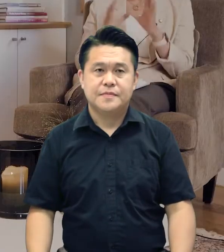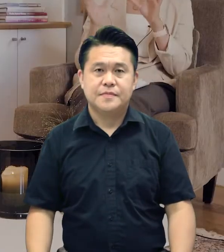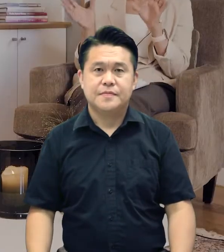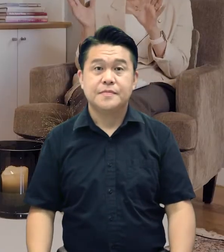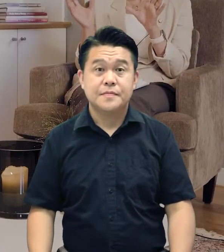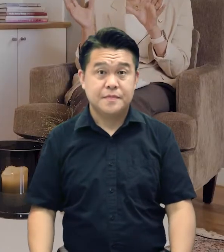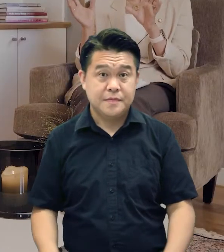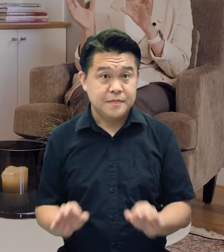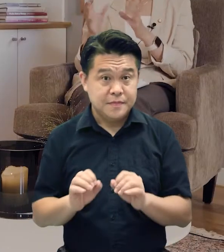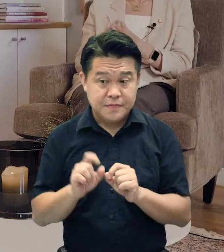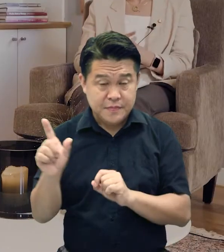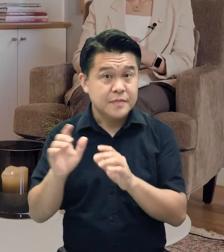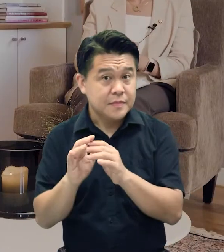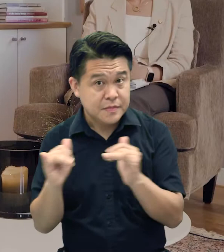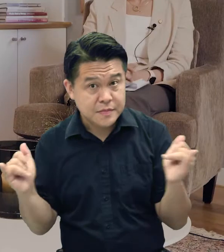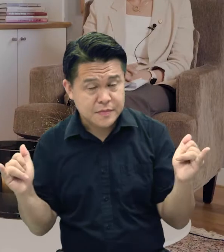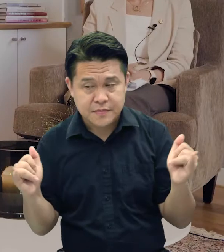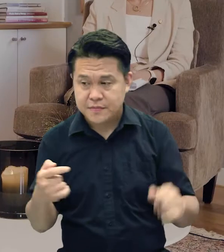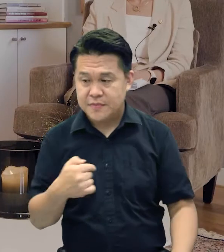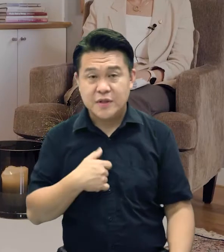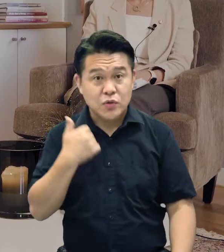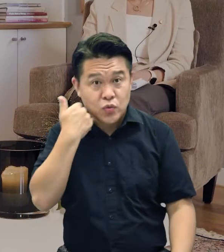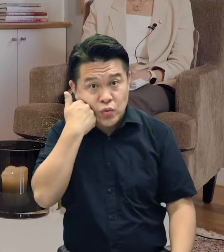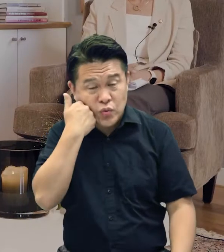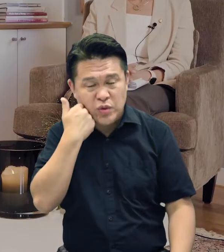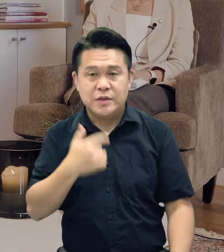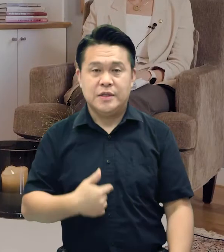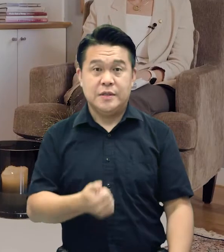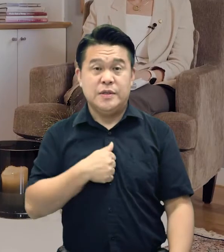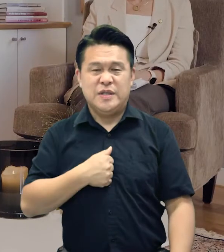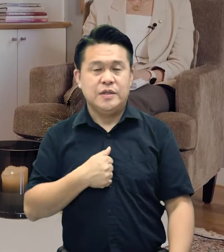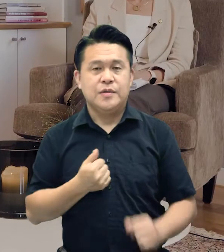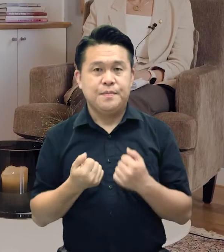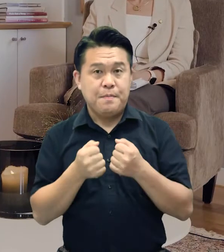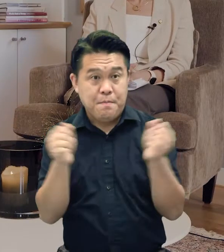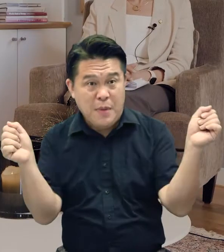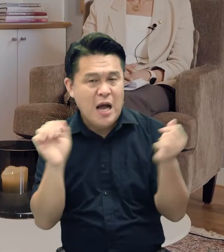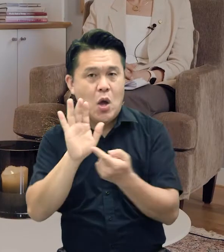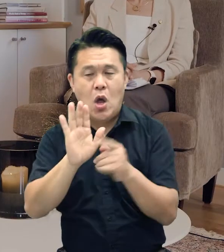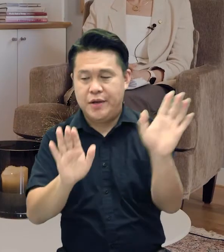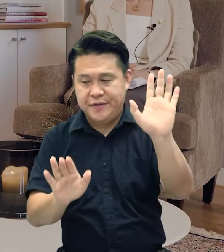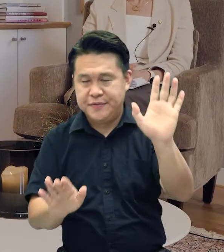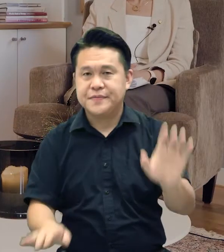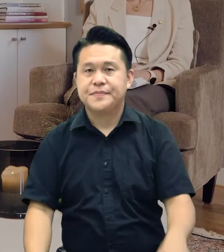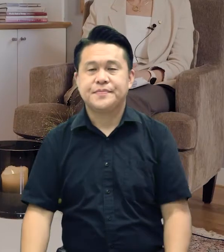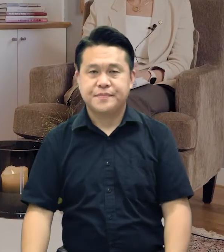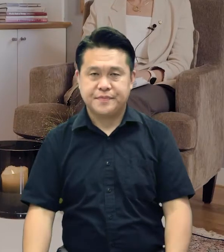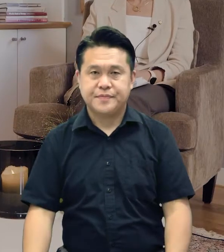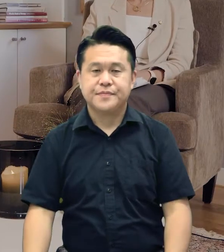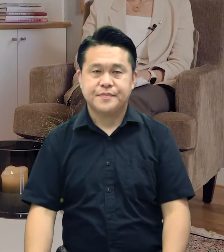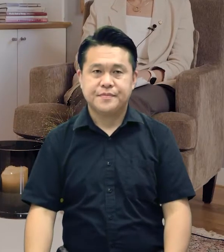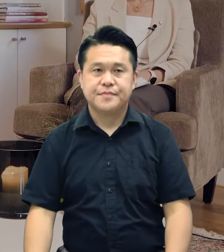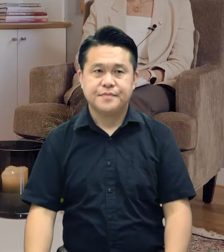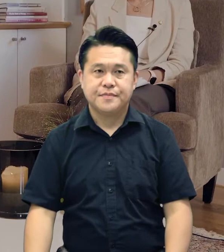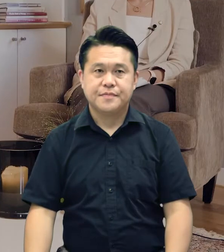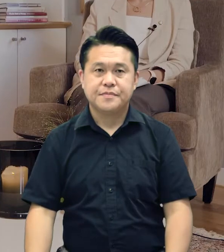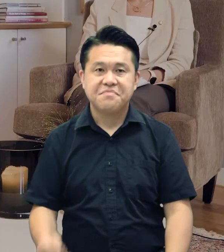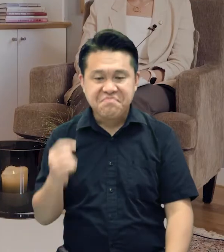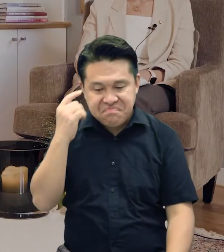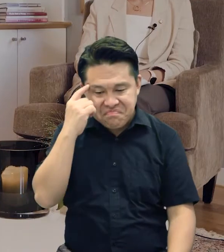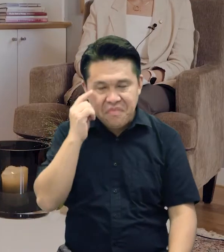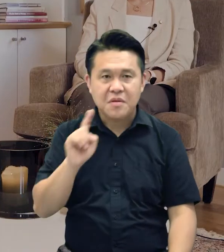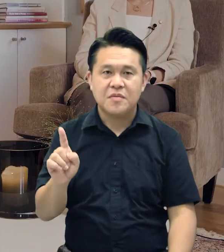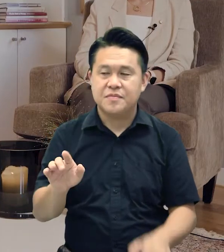vast majority of LGBTQI people couldn't come out. No. Couldn't come out. I think it's